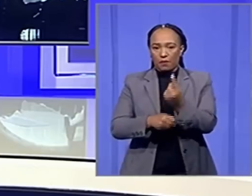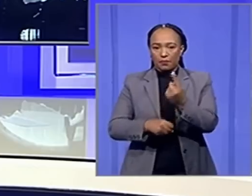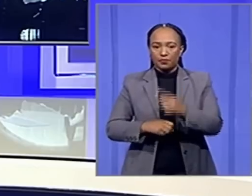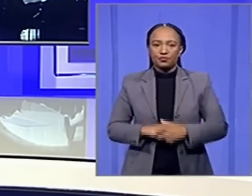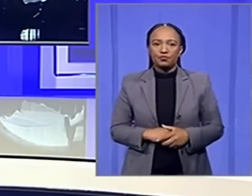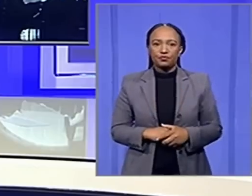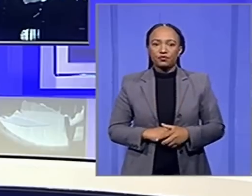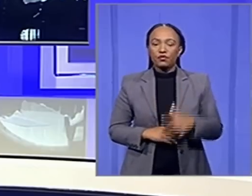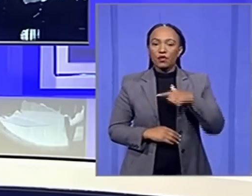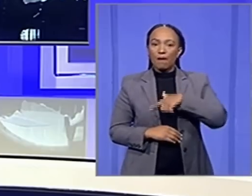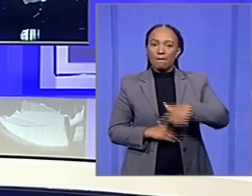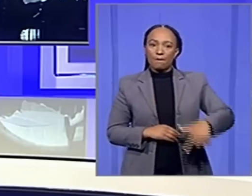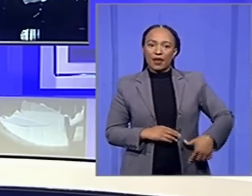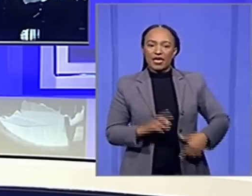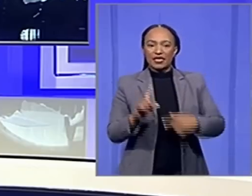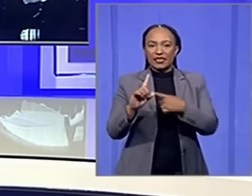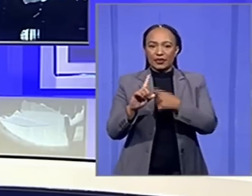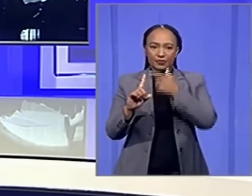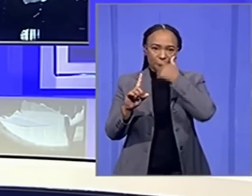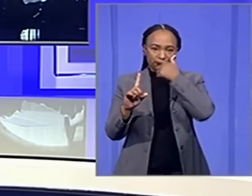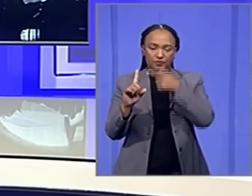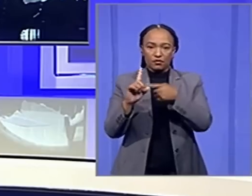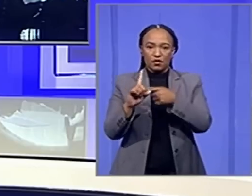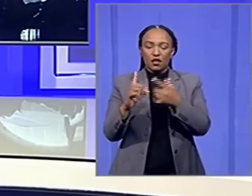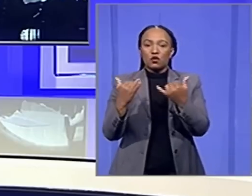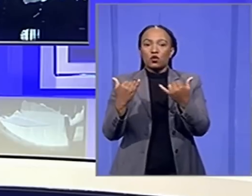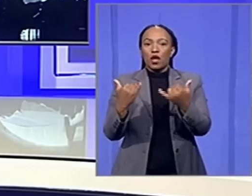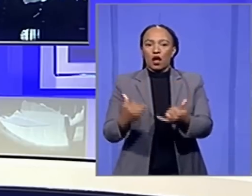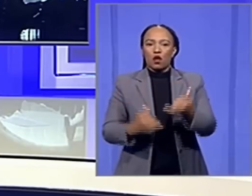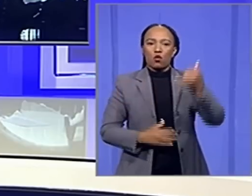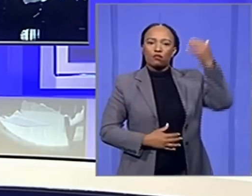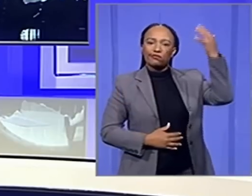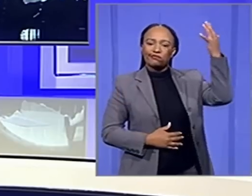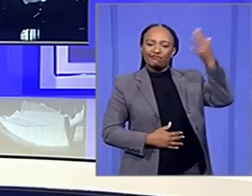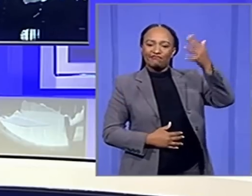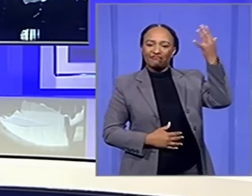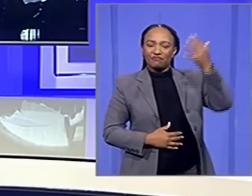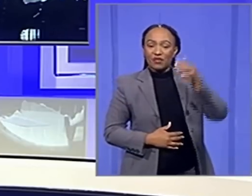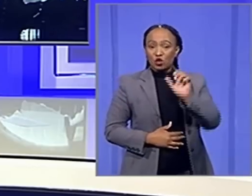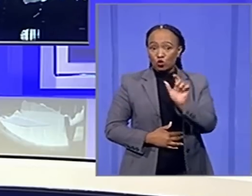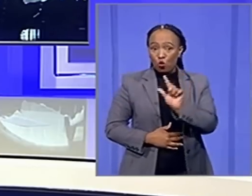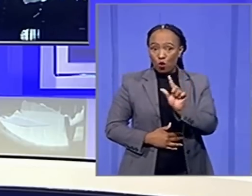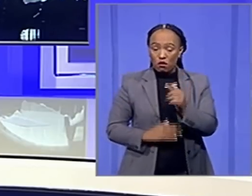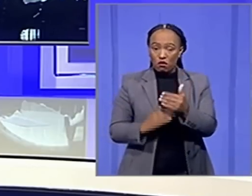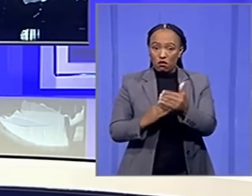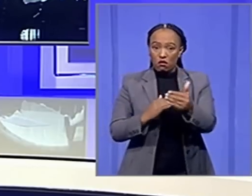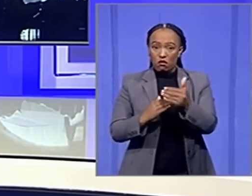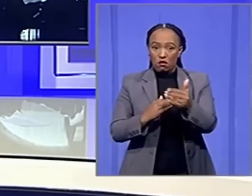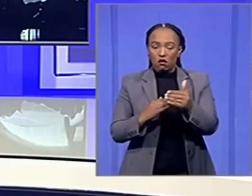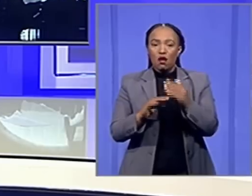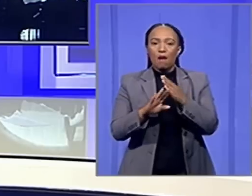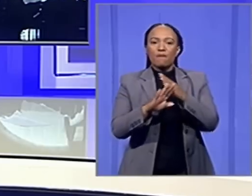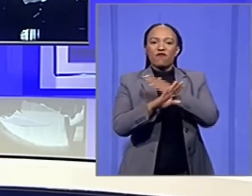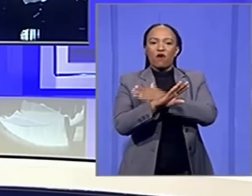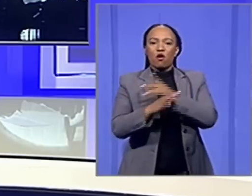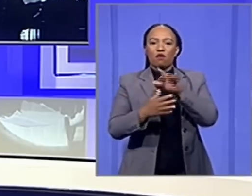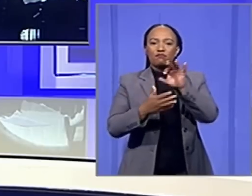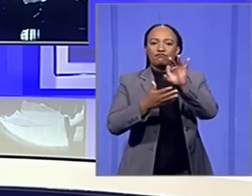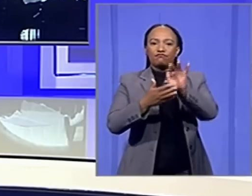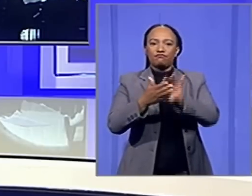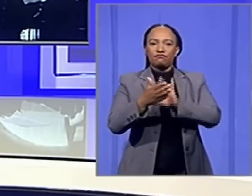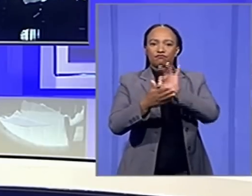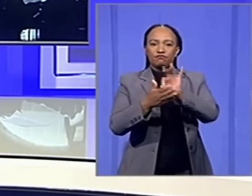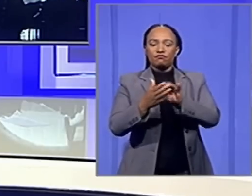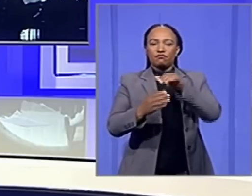mo president Cyril Ramaphosa o lebeletse ho tekela ba a ipuo ya setjhaba nakong e sa fediseng pelo ho tloha jwale pele ho dikgetho tse akaretsang